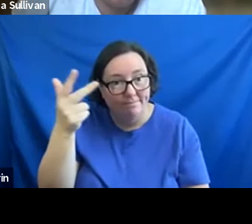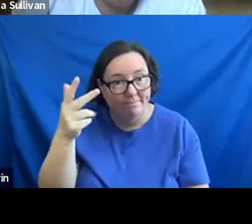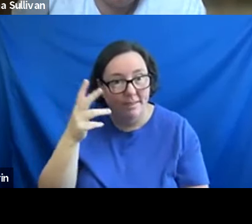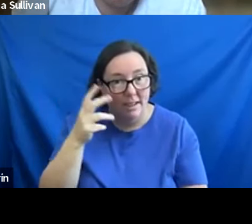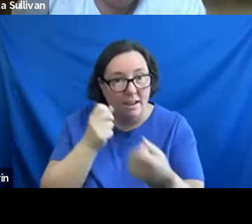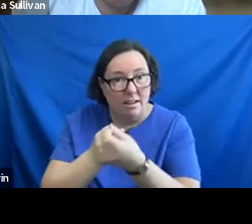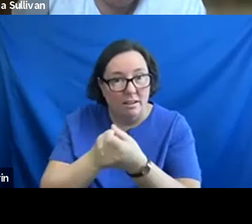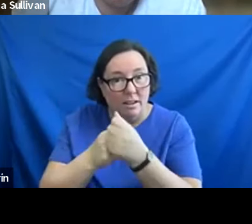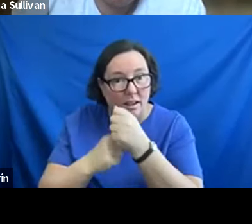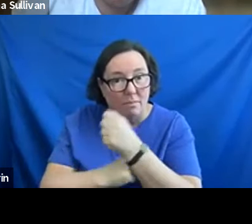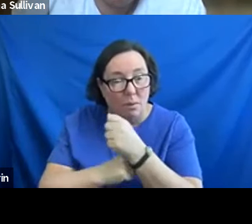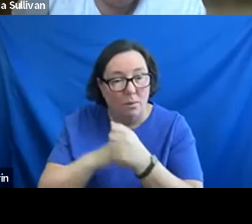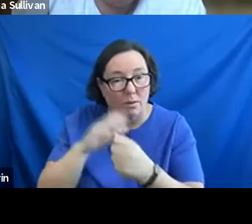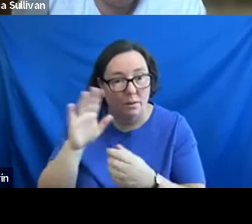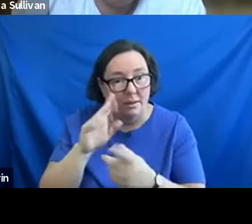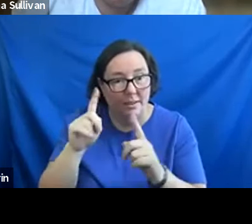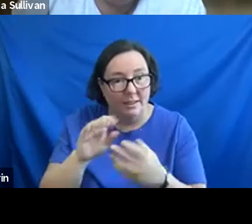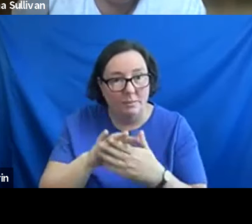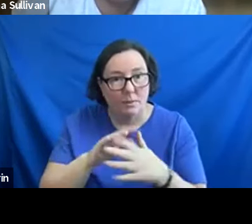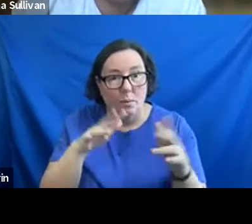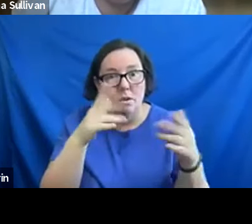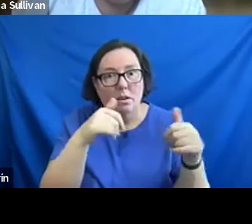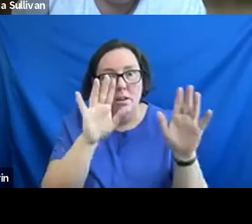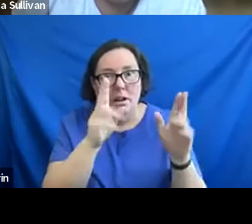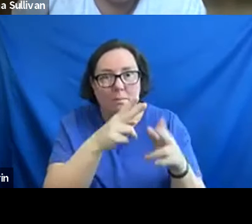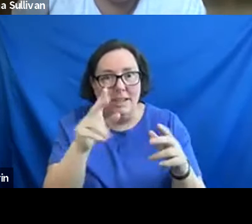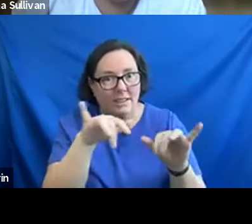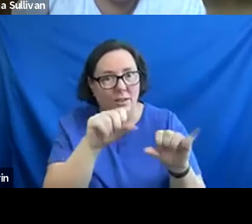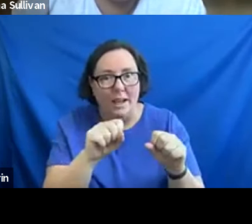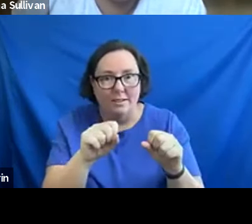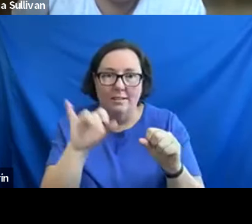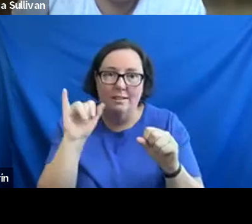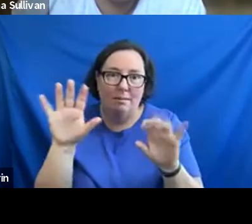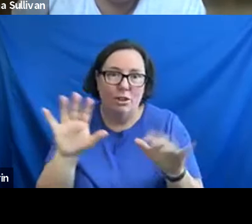schools? God bless you. Yes, of course.